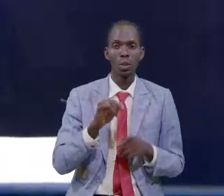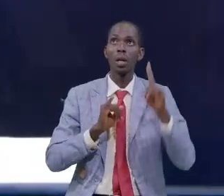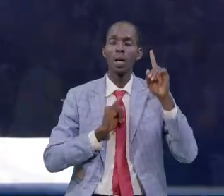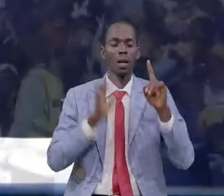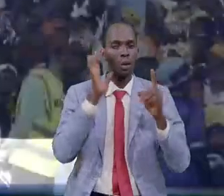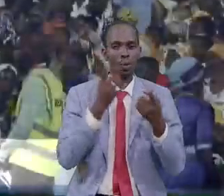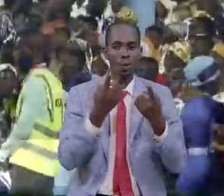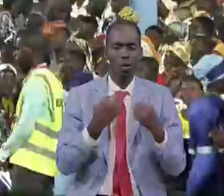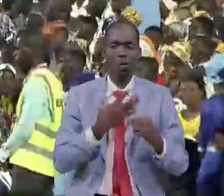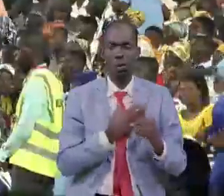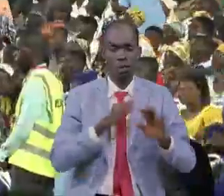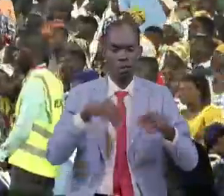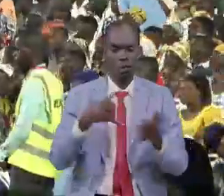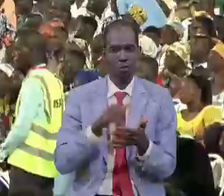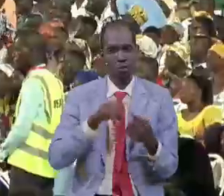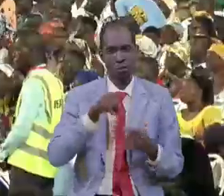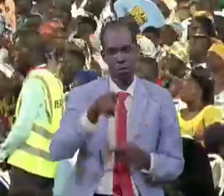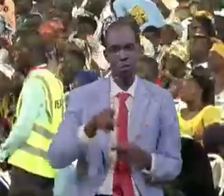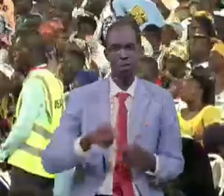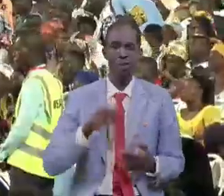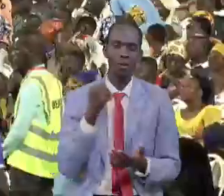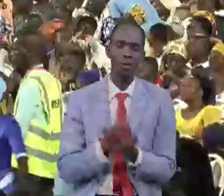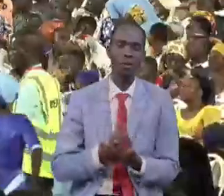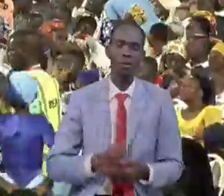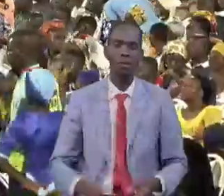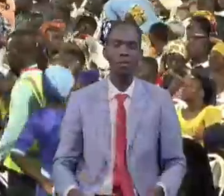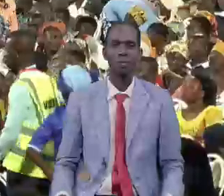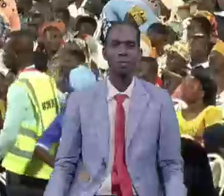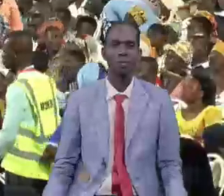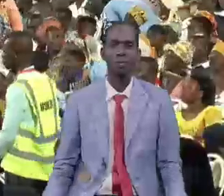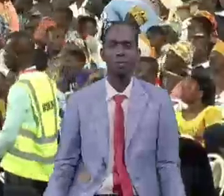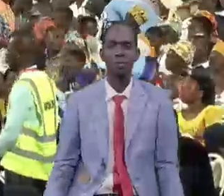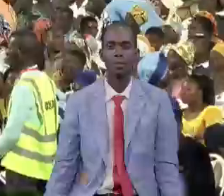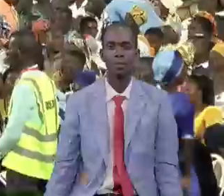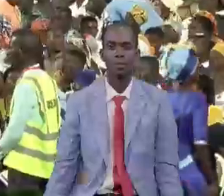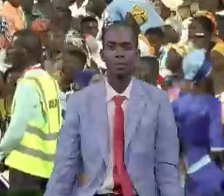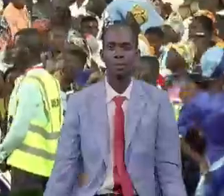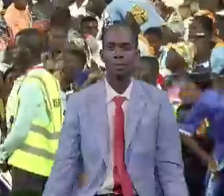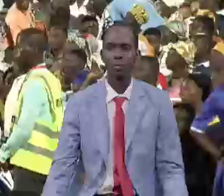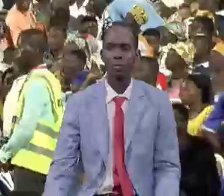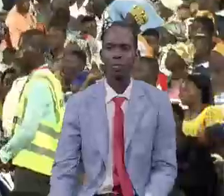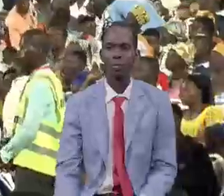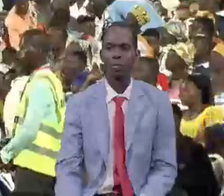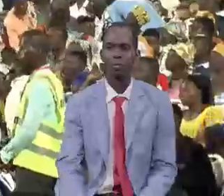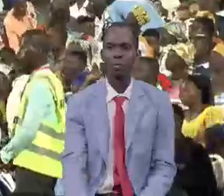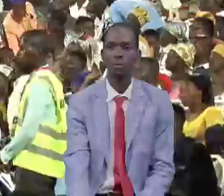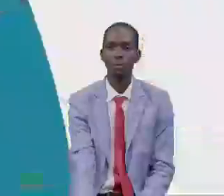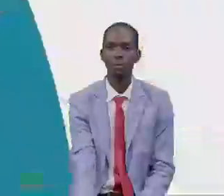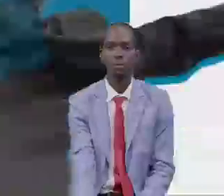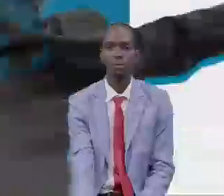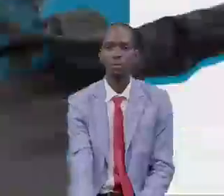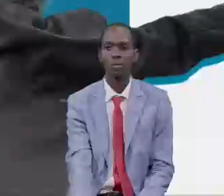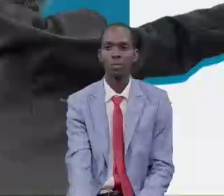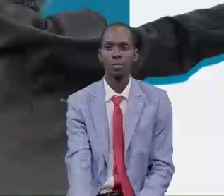to you. Keep on standing.